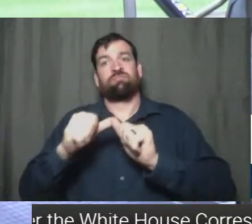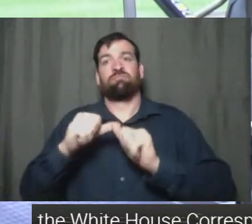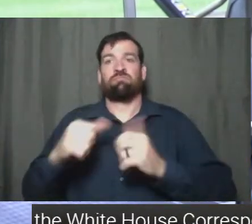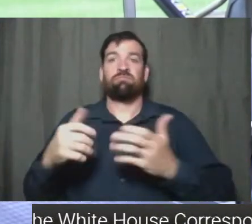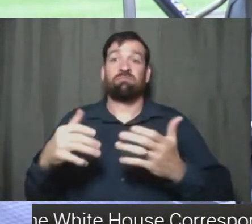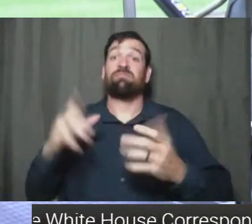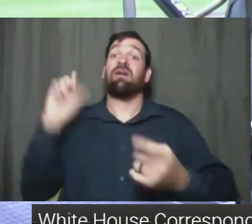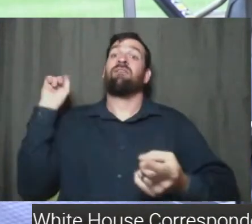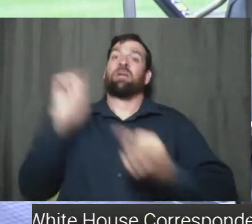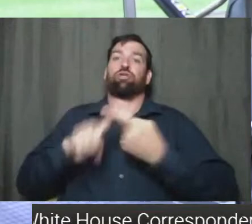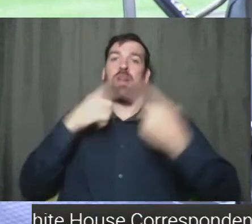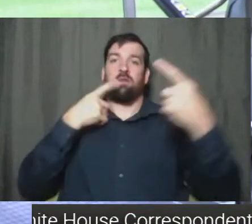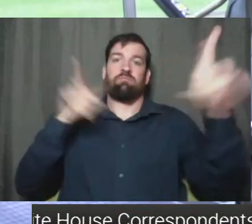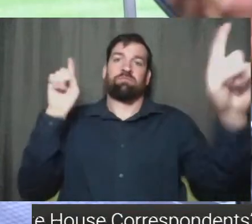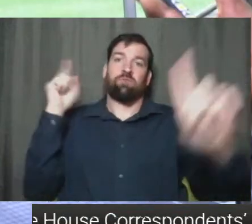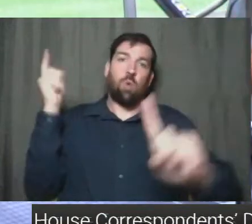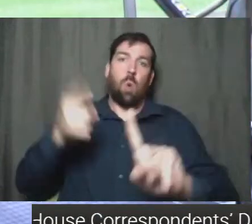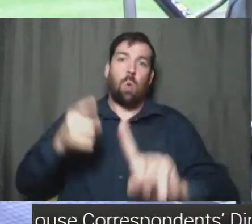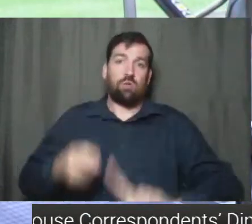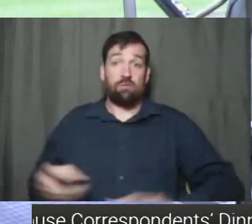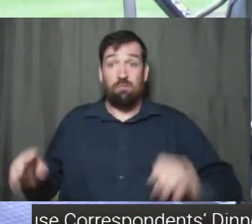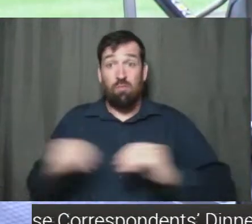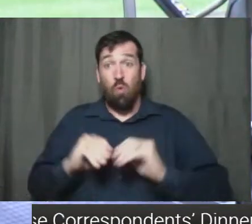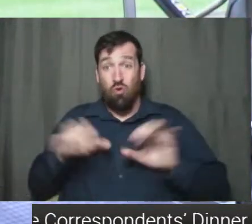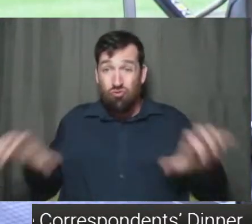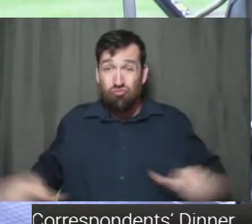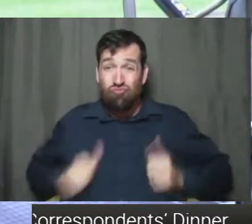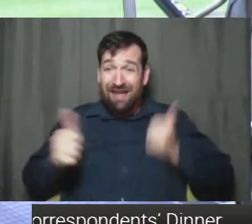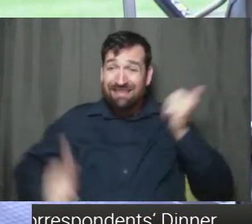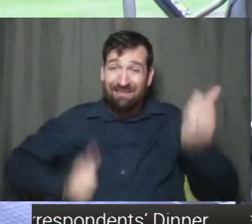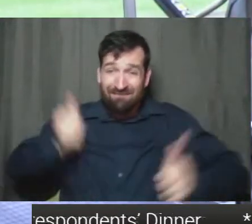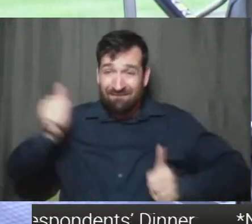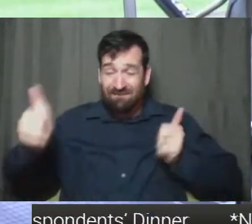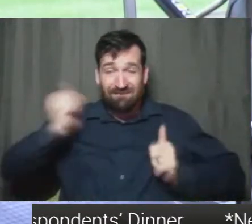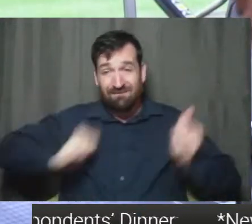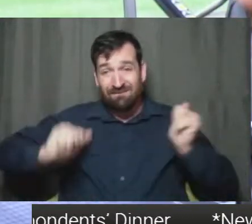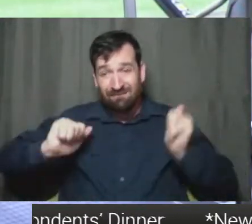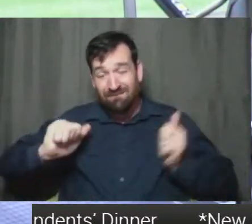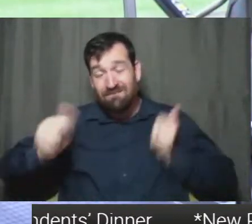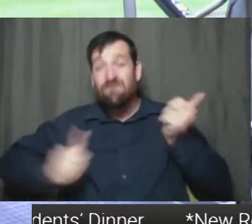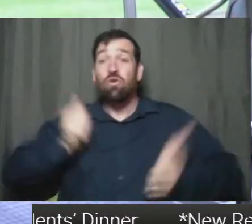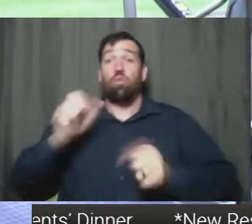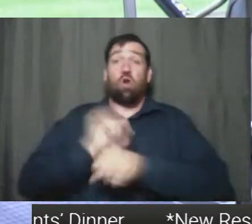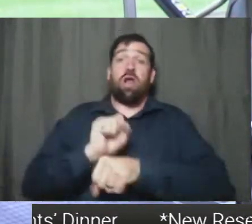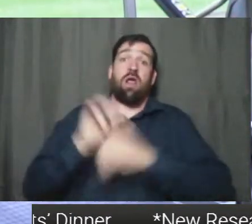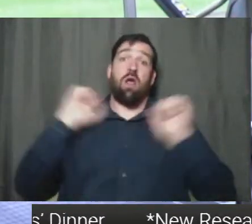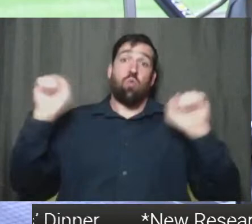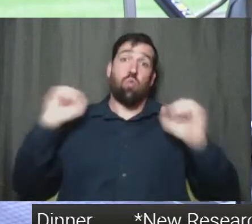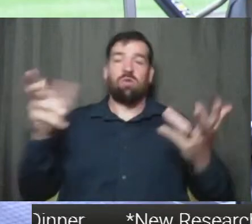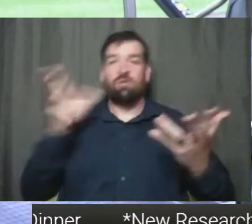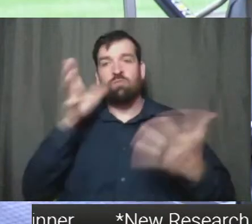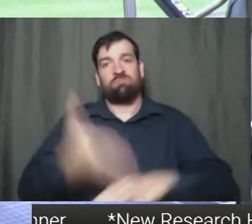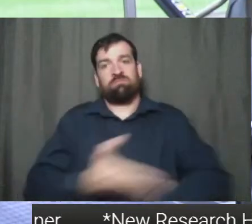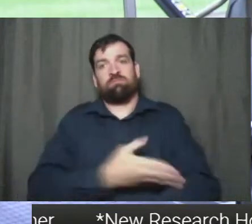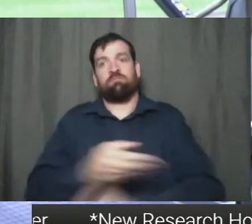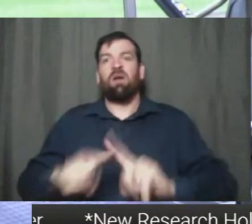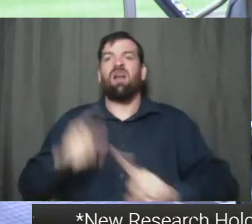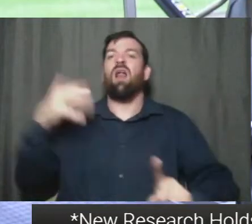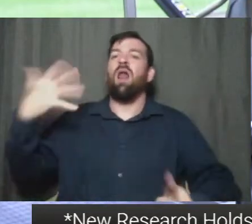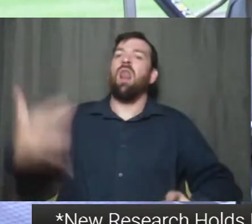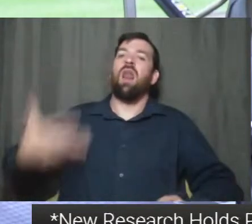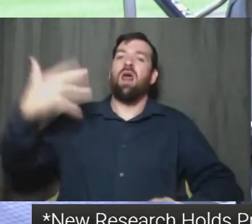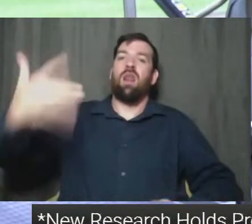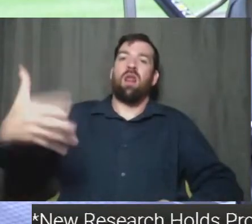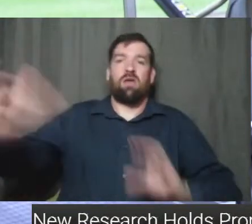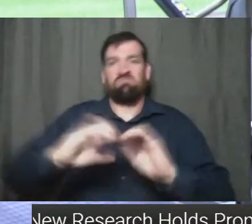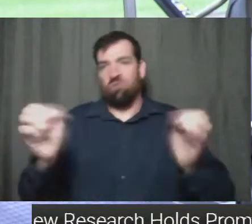Obviously, the more aggressive you work out, the faster you're going to see results. But if you only do it sporadically, you're not going to see any results. So